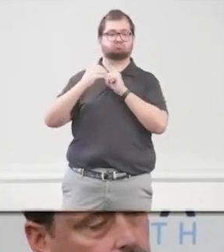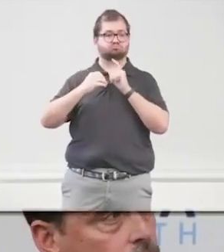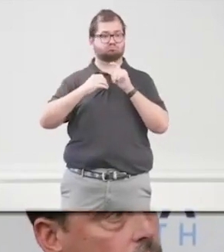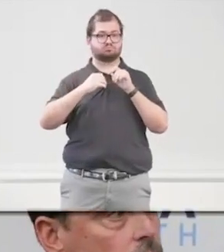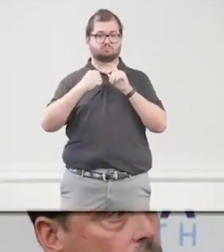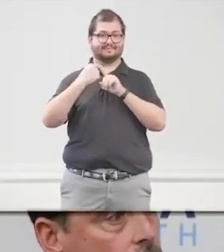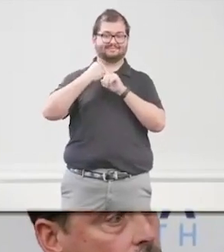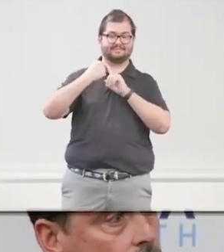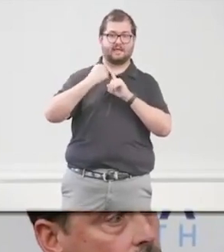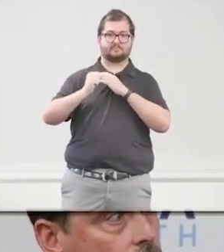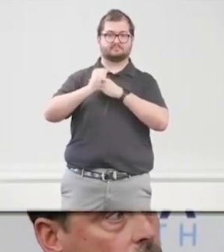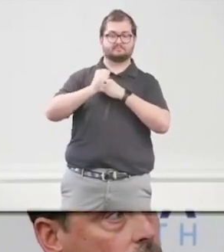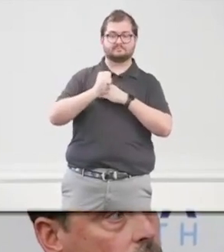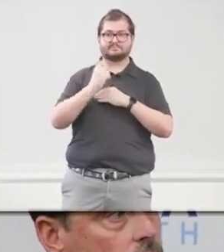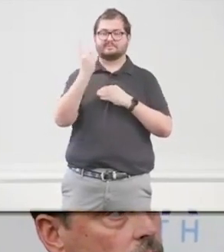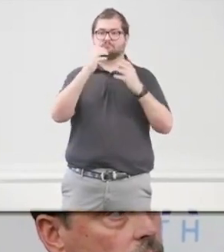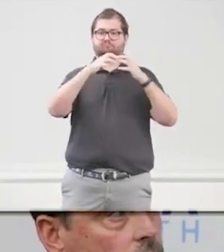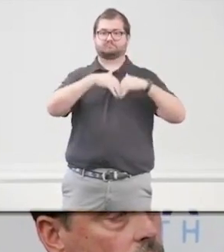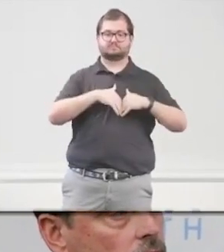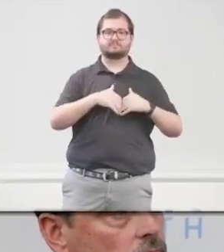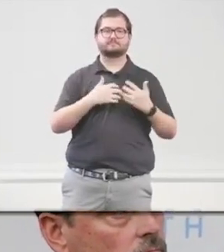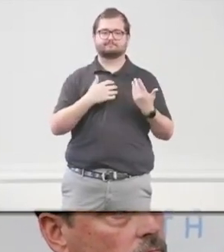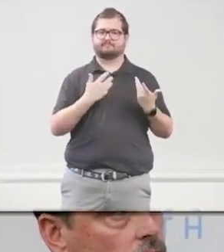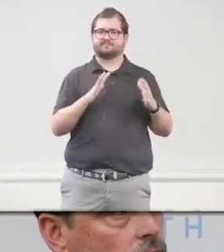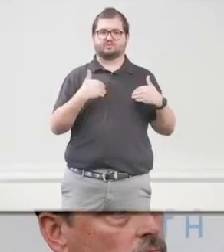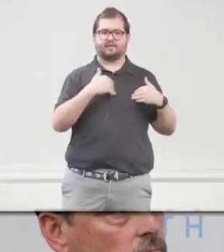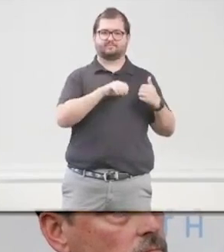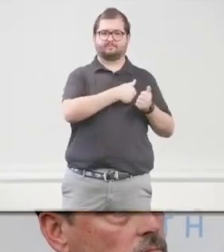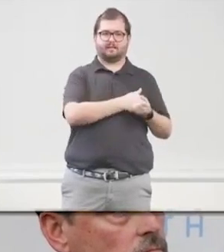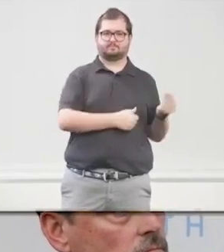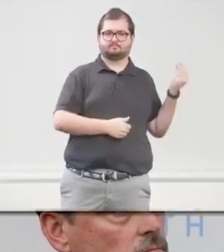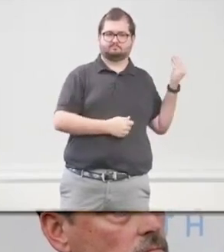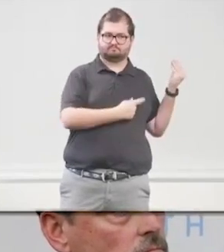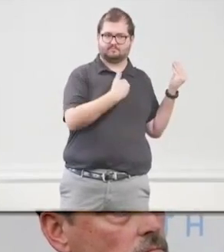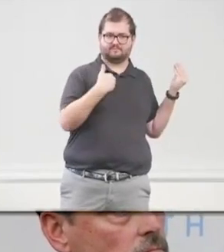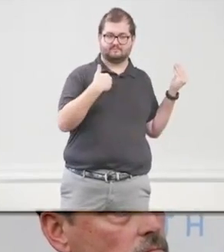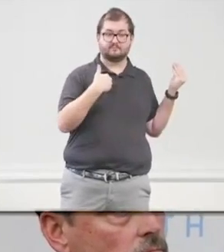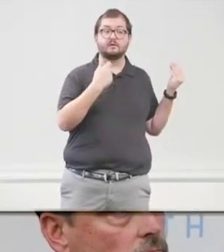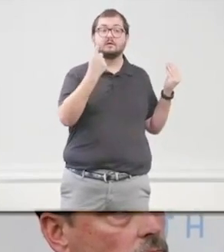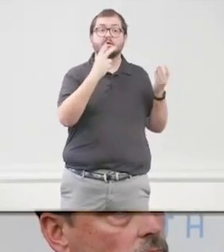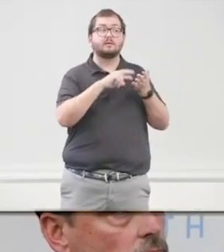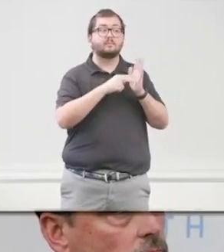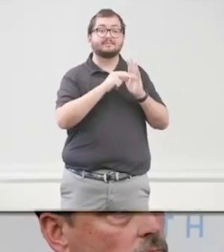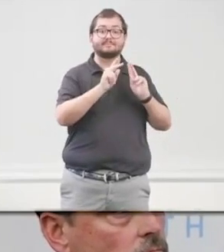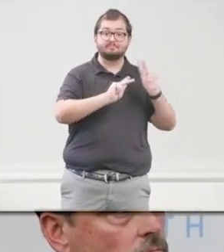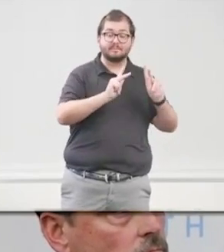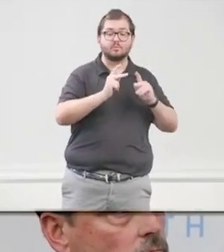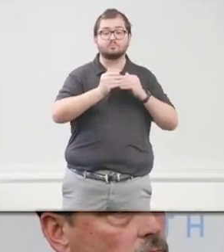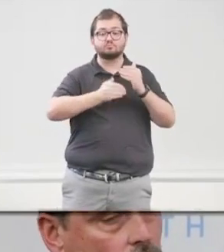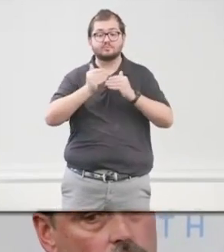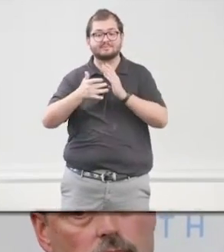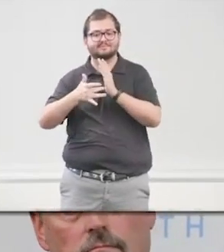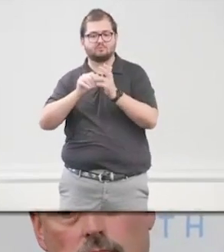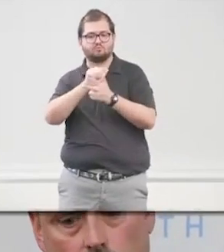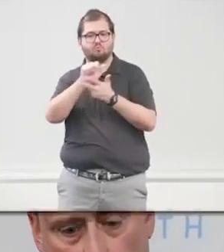of climate event, you do have the fallback. And that's in terms of people, process, and technology, right?